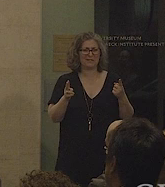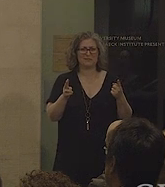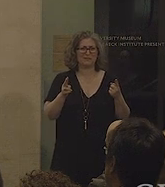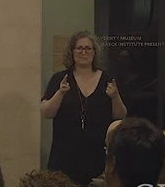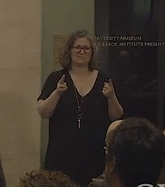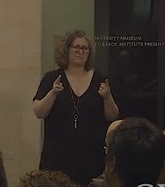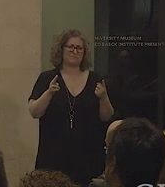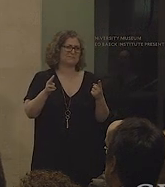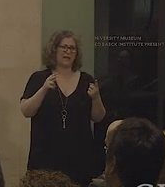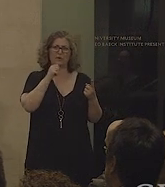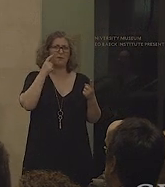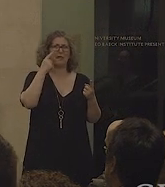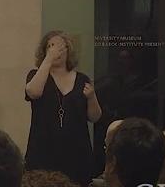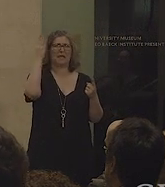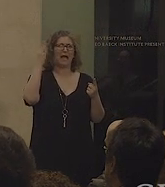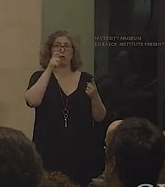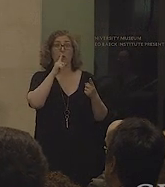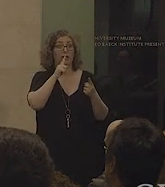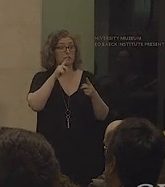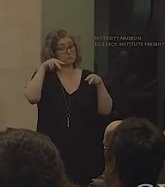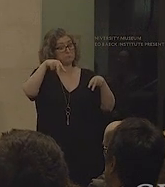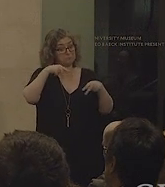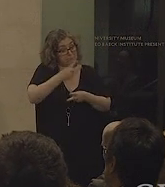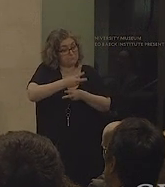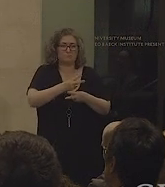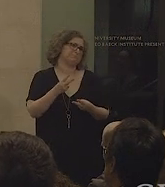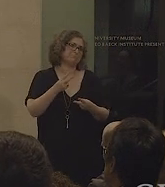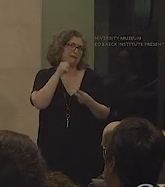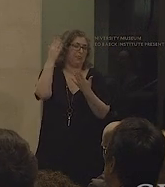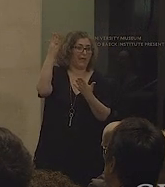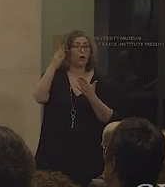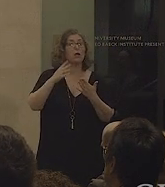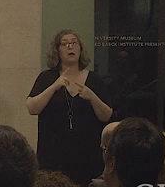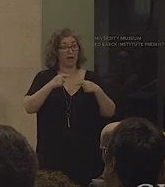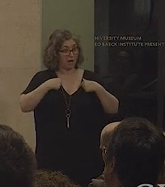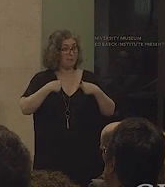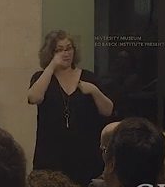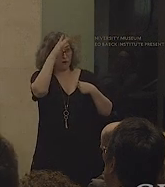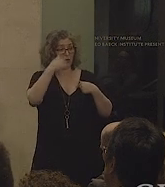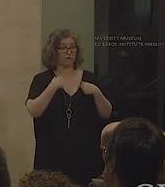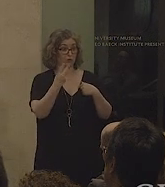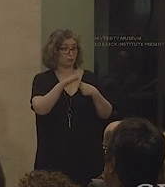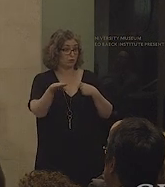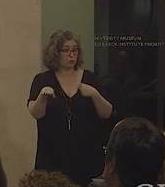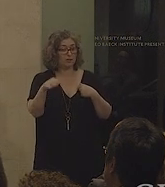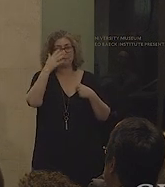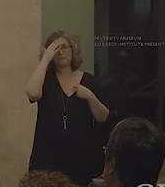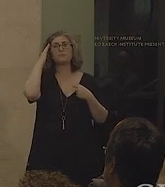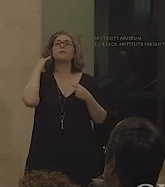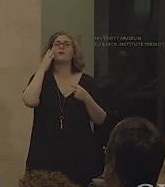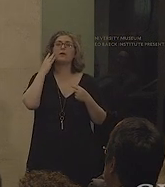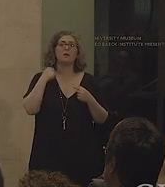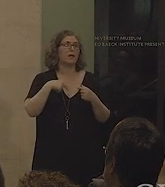not an activist God or any kind of God exists. However, more than ever, especially as the father of two children, and so aware